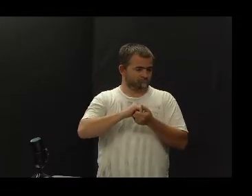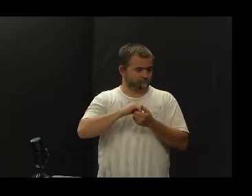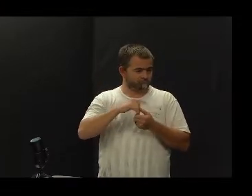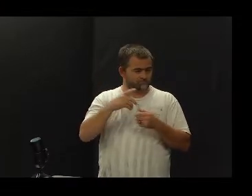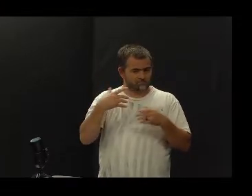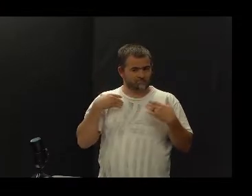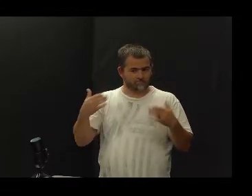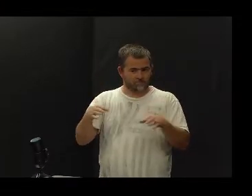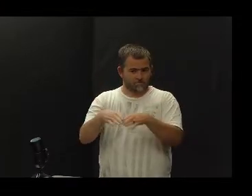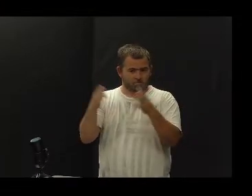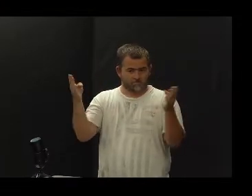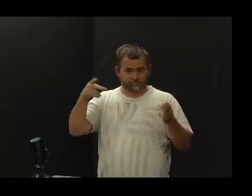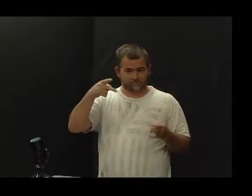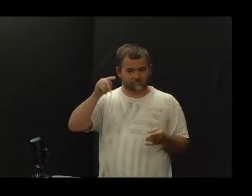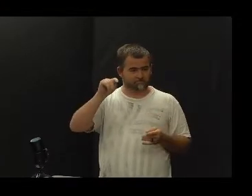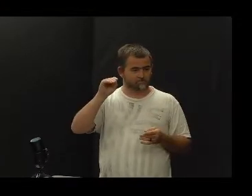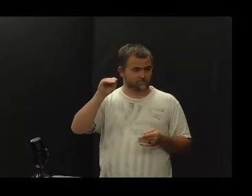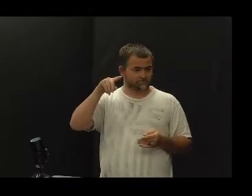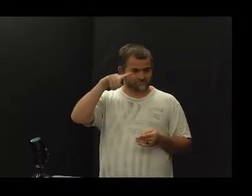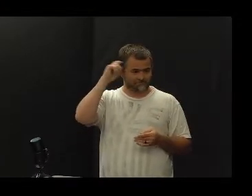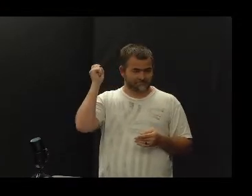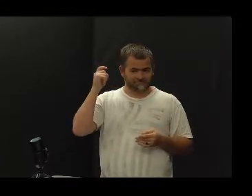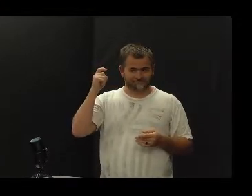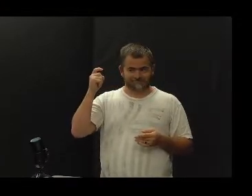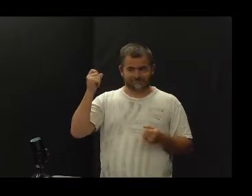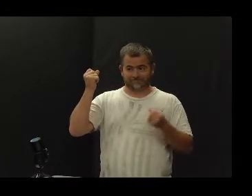and the president,